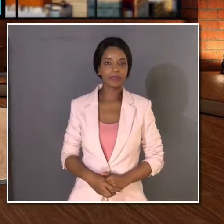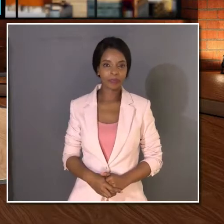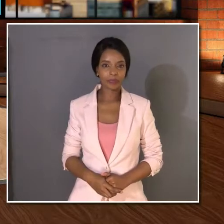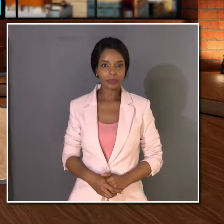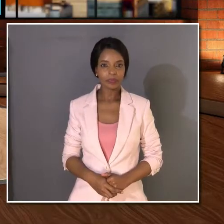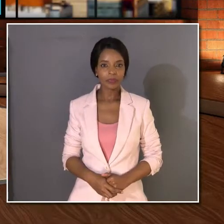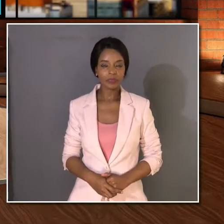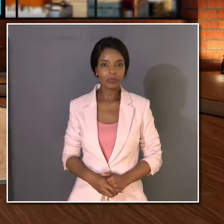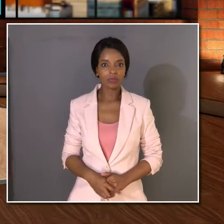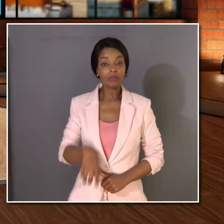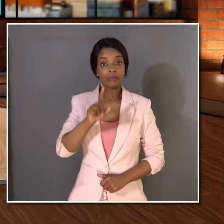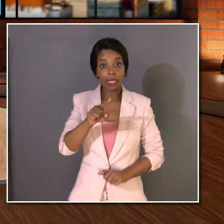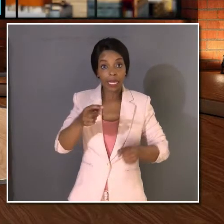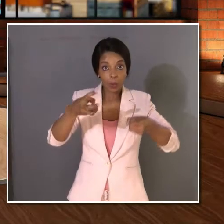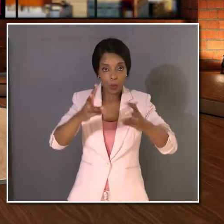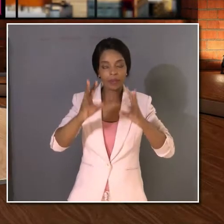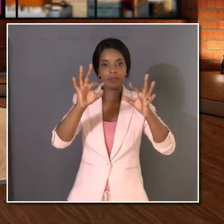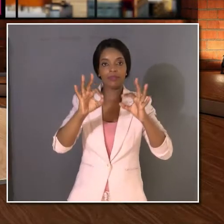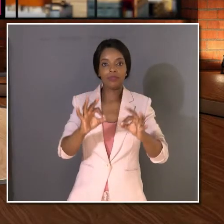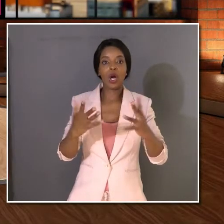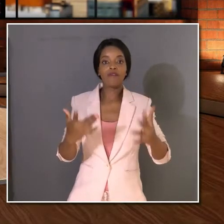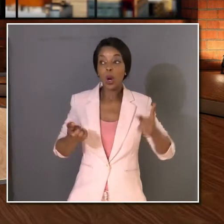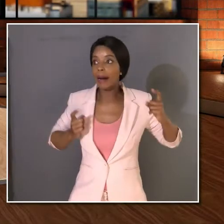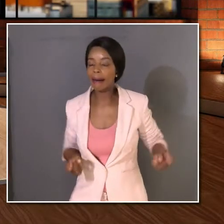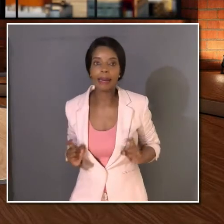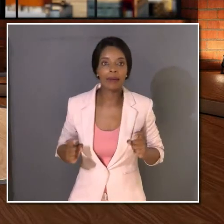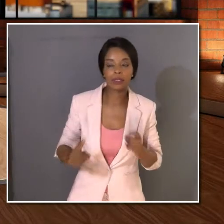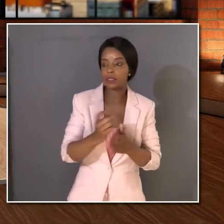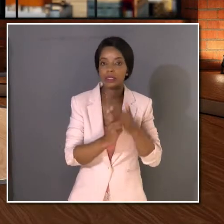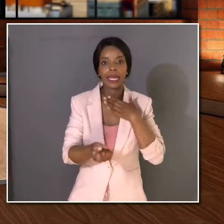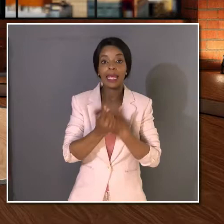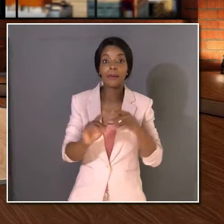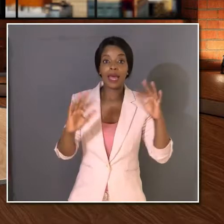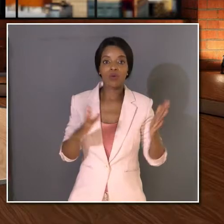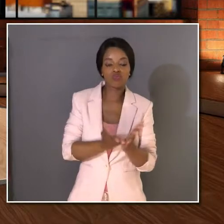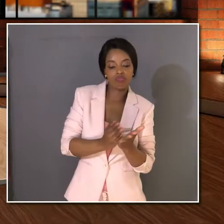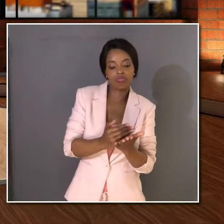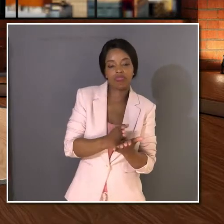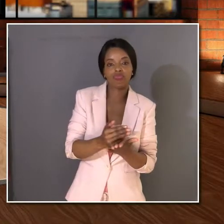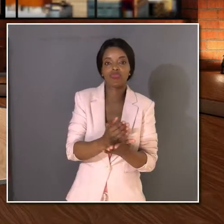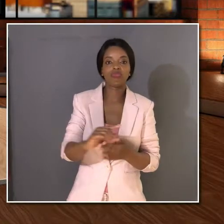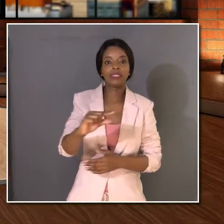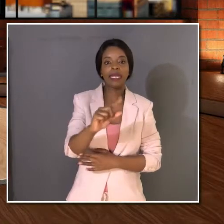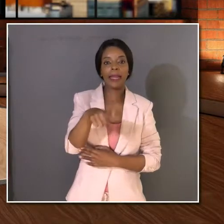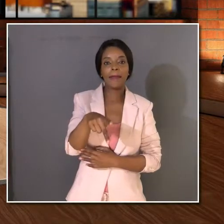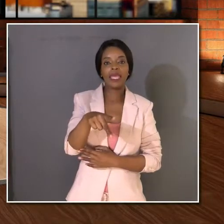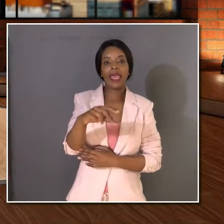an effective way of requesting emergency services through a GPS tracking system.